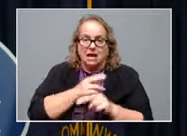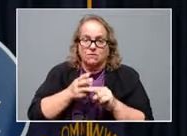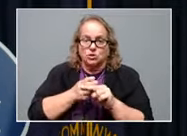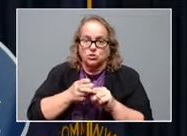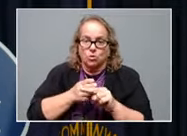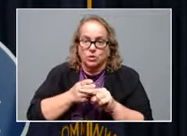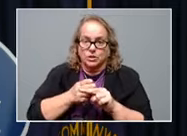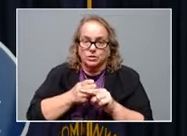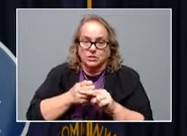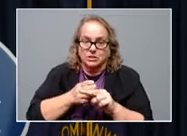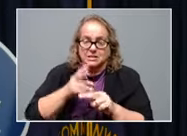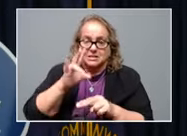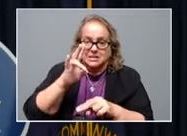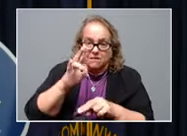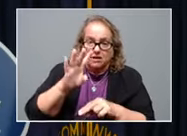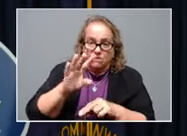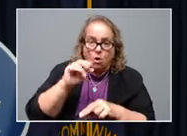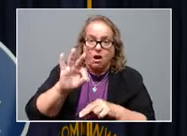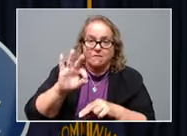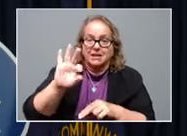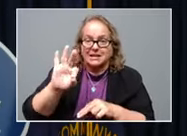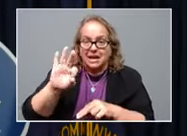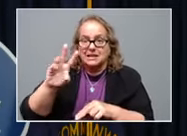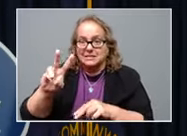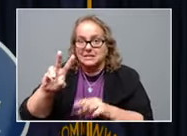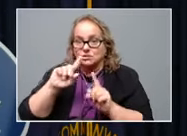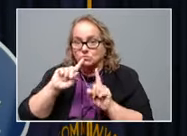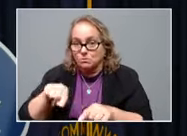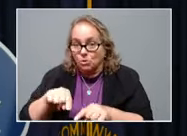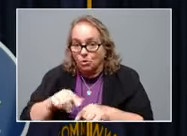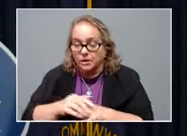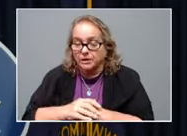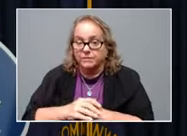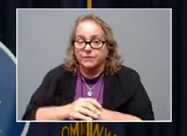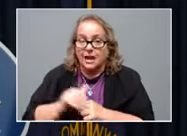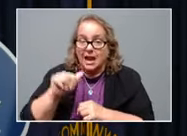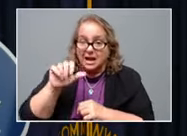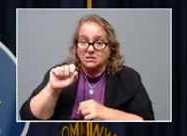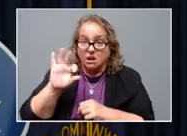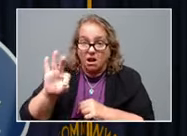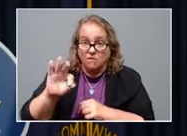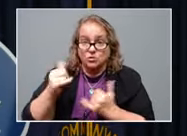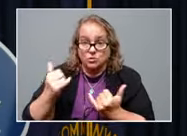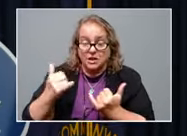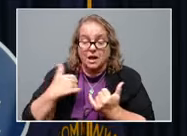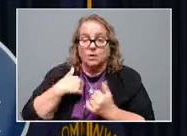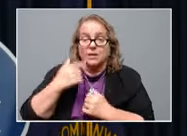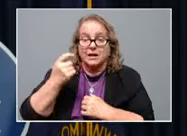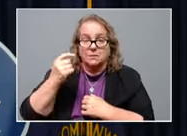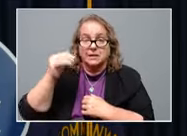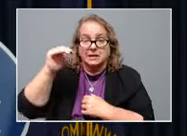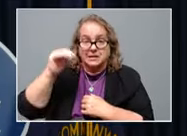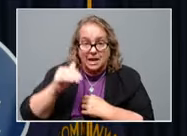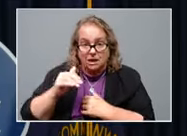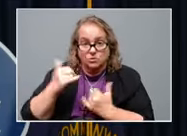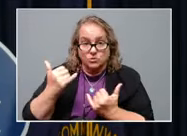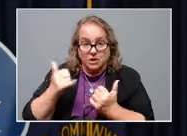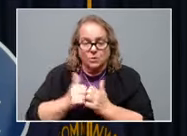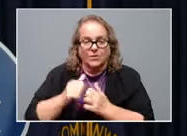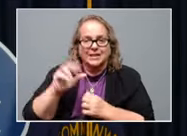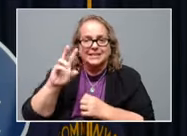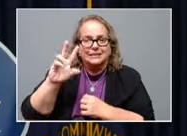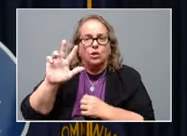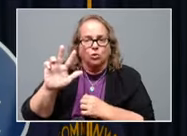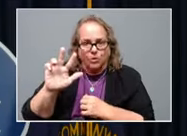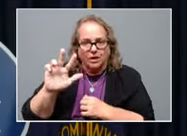96 reporting it. As of today, we're down a little bit on that with 63 reporting it,